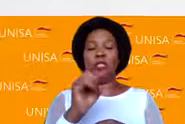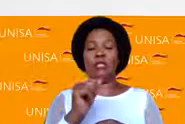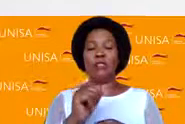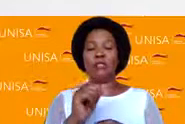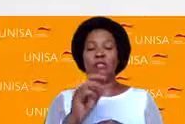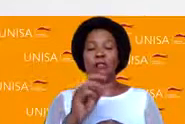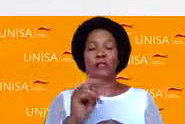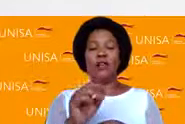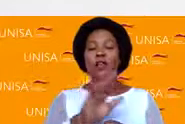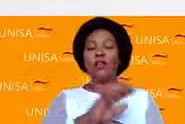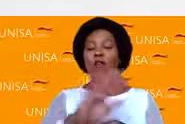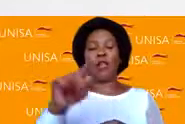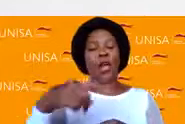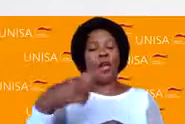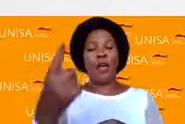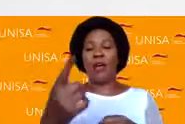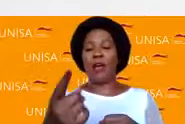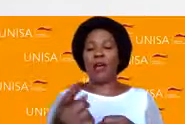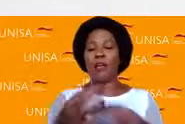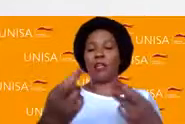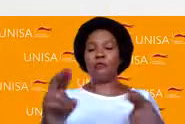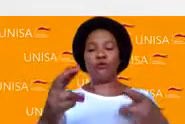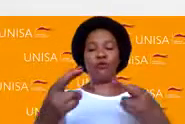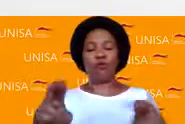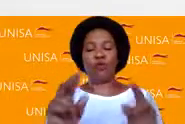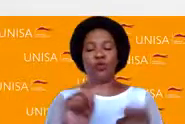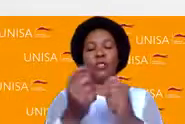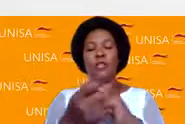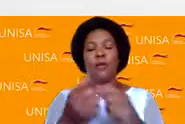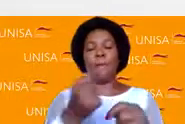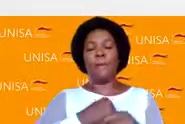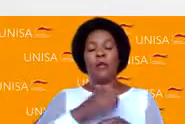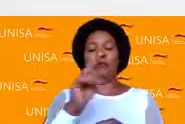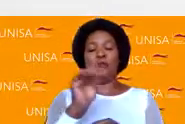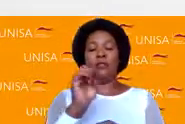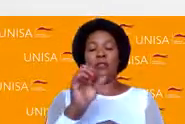other facility to change your password. It's always on myUnisa.